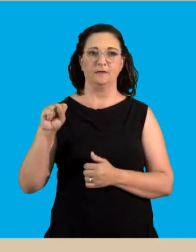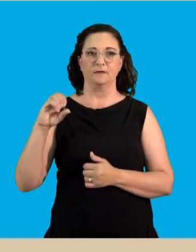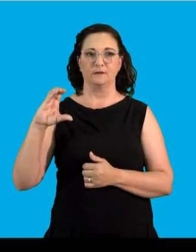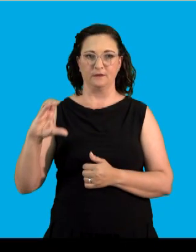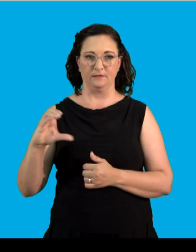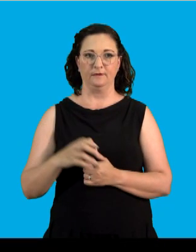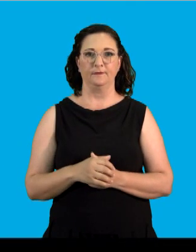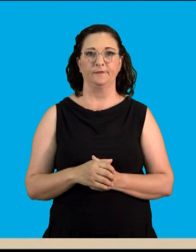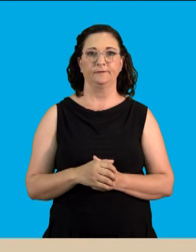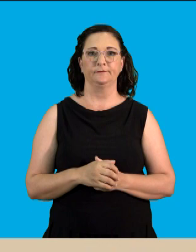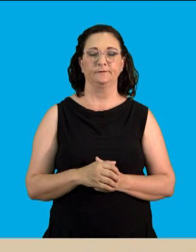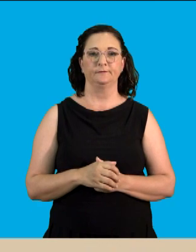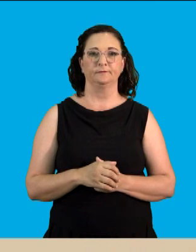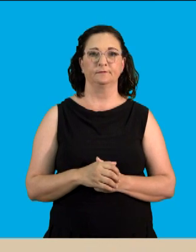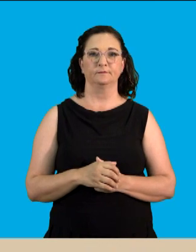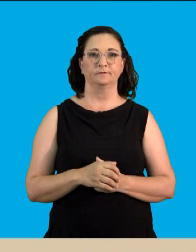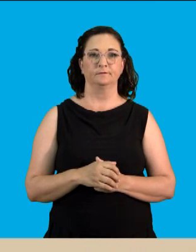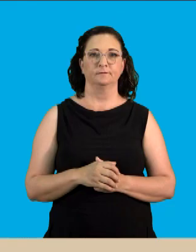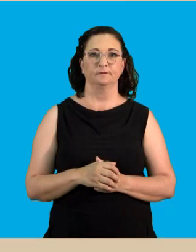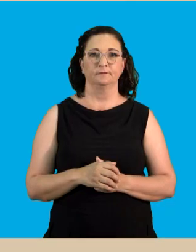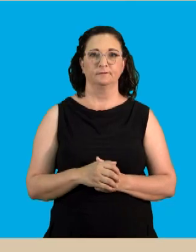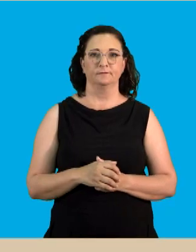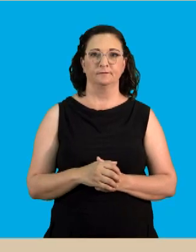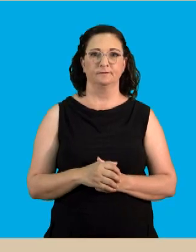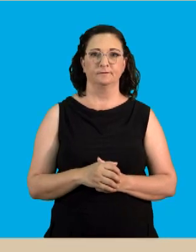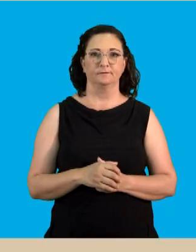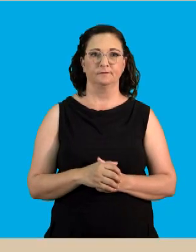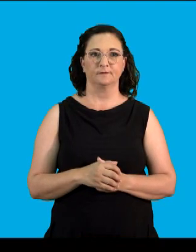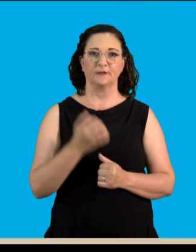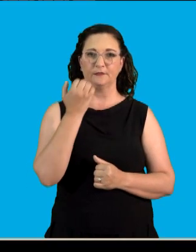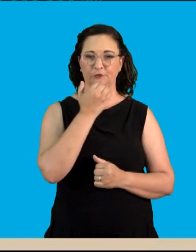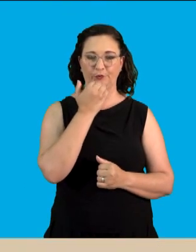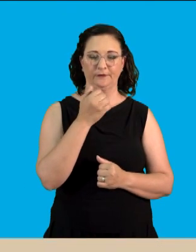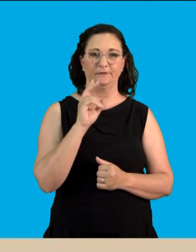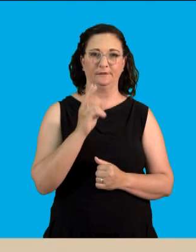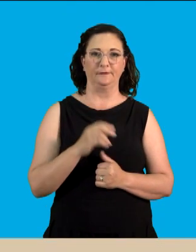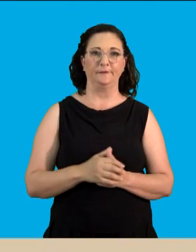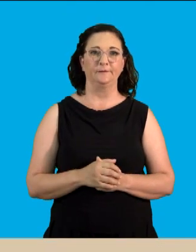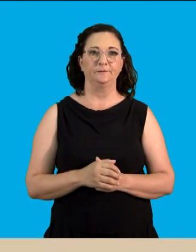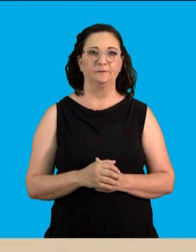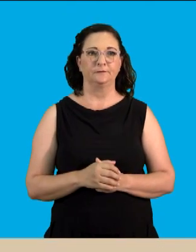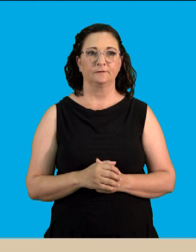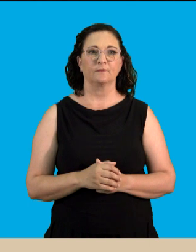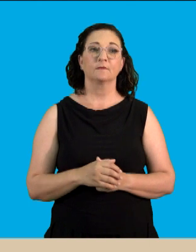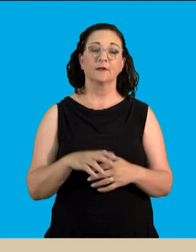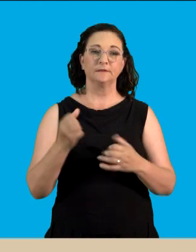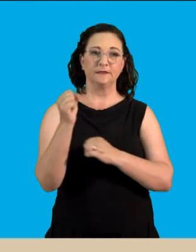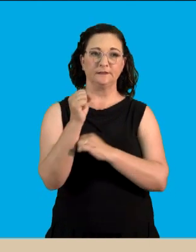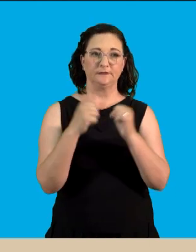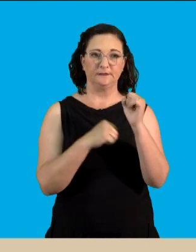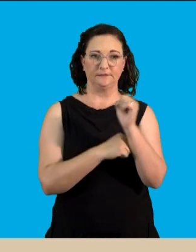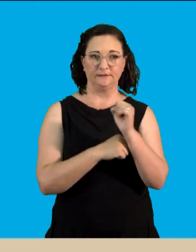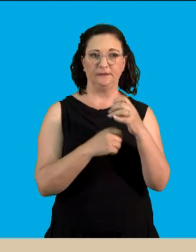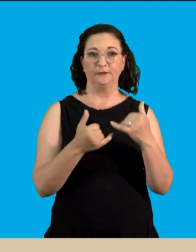spiral arm, okay? So this is how the structure, excuse me guys, this is how the structure of the Milky